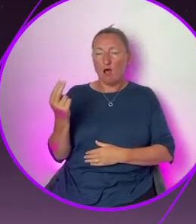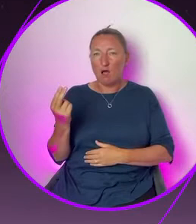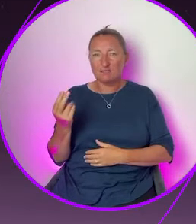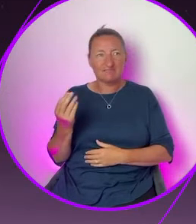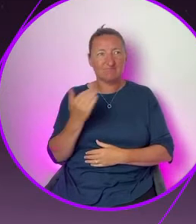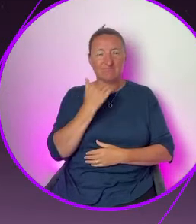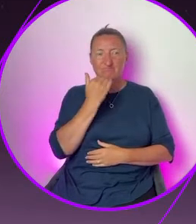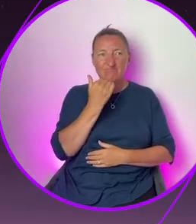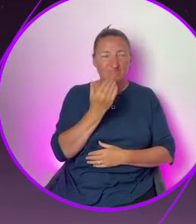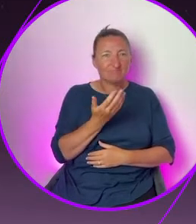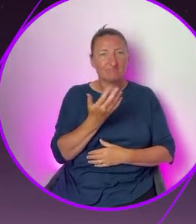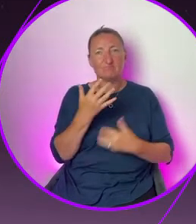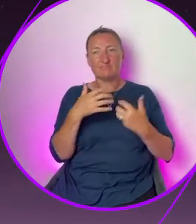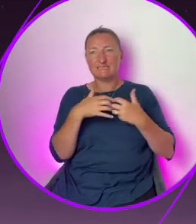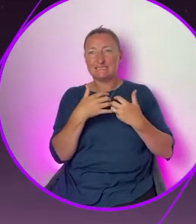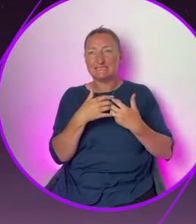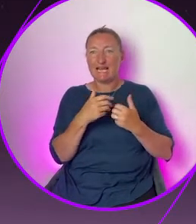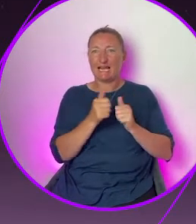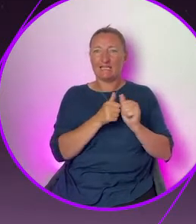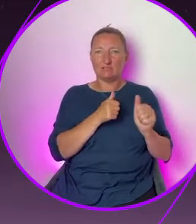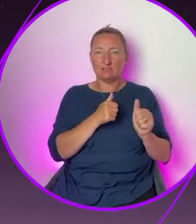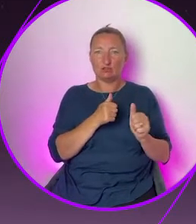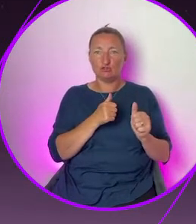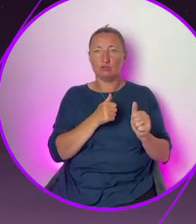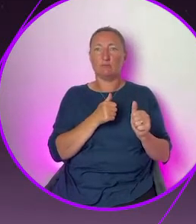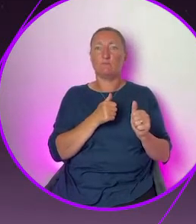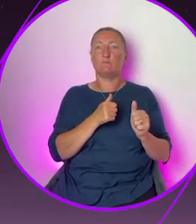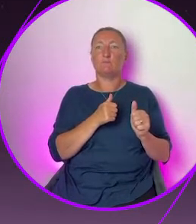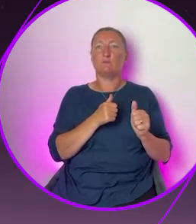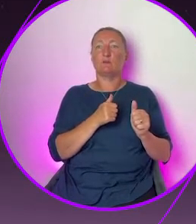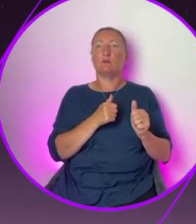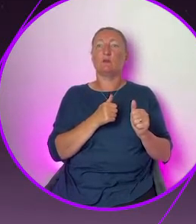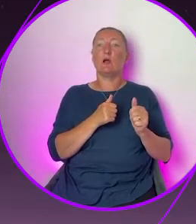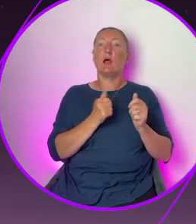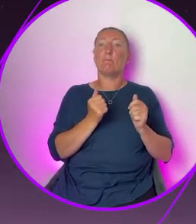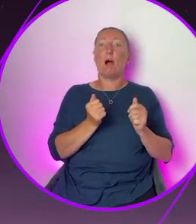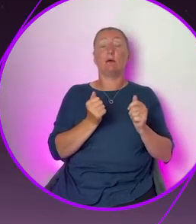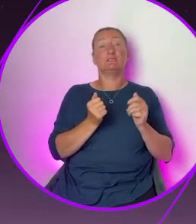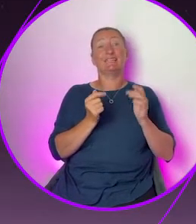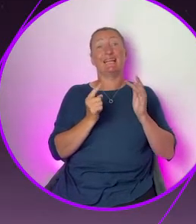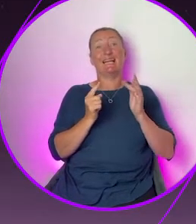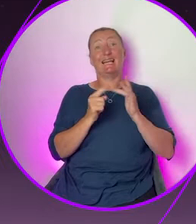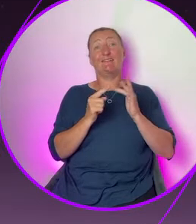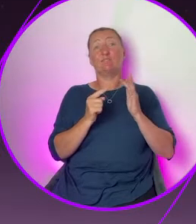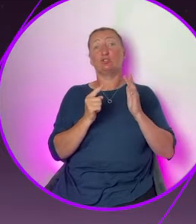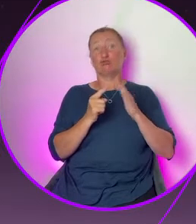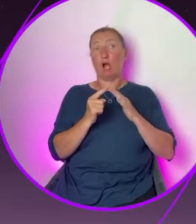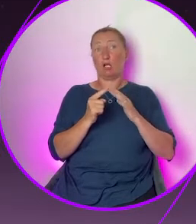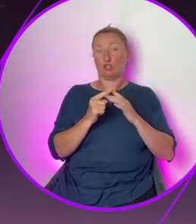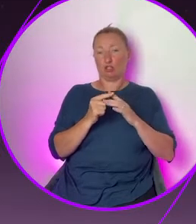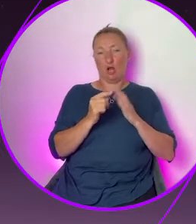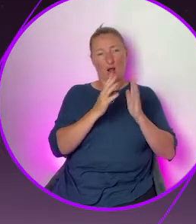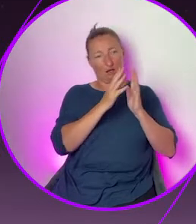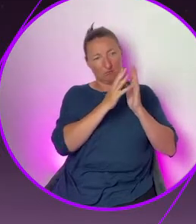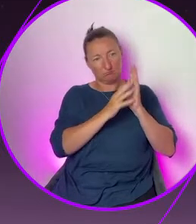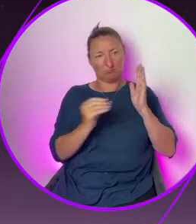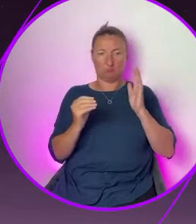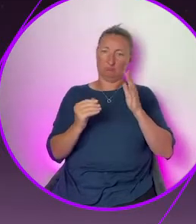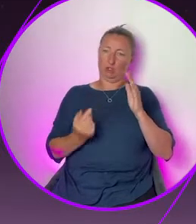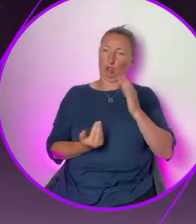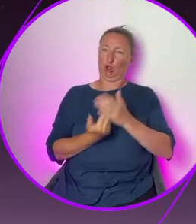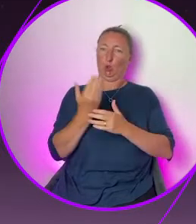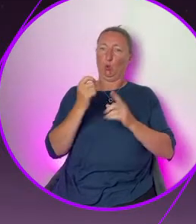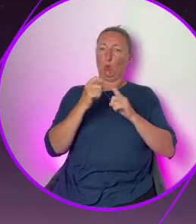also the tech industry have been quite good at doing this infrastructural prototyping, specifically in this art and advanced technologies area.